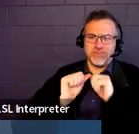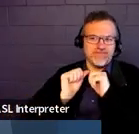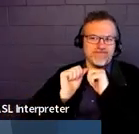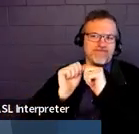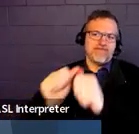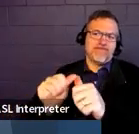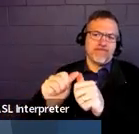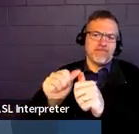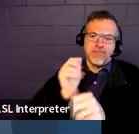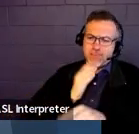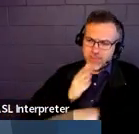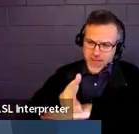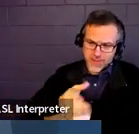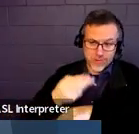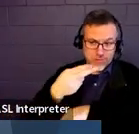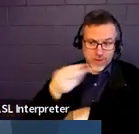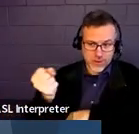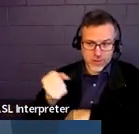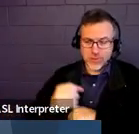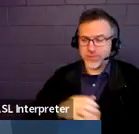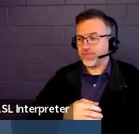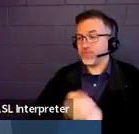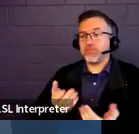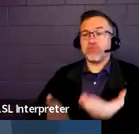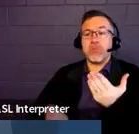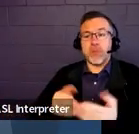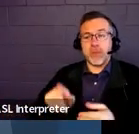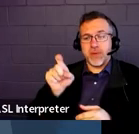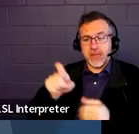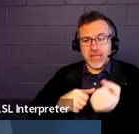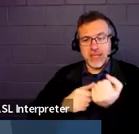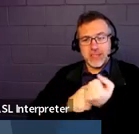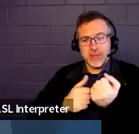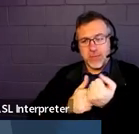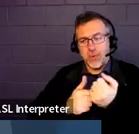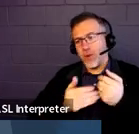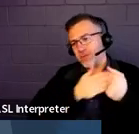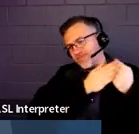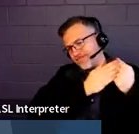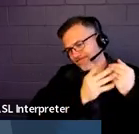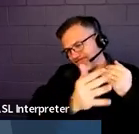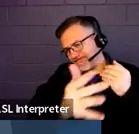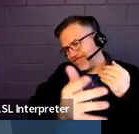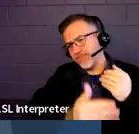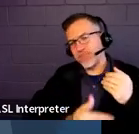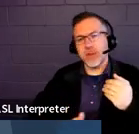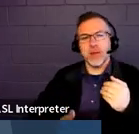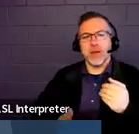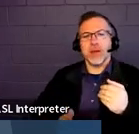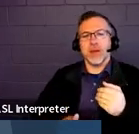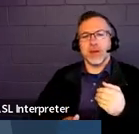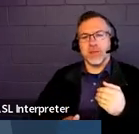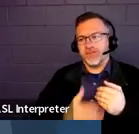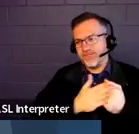high school, and that they may need support going forward in that avenue consistently.